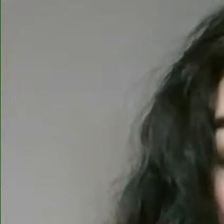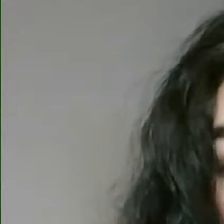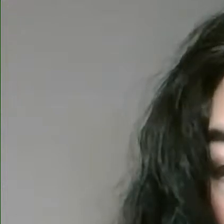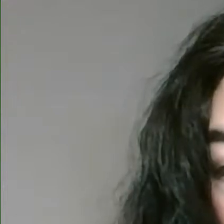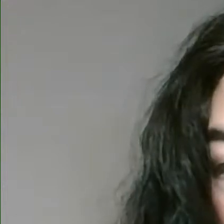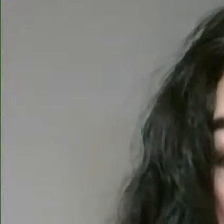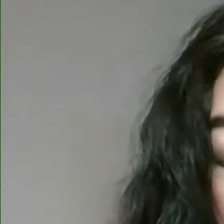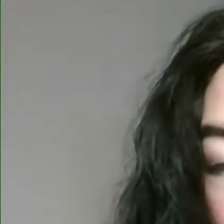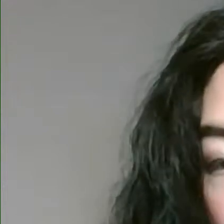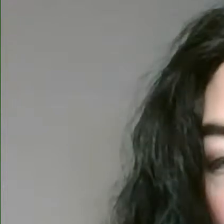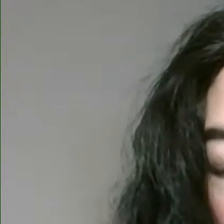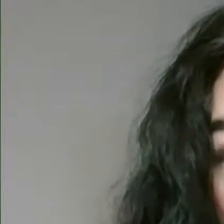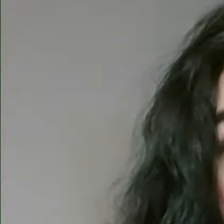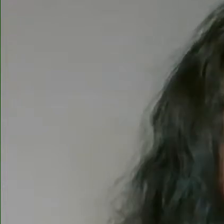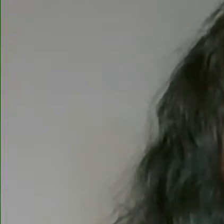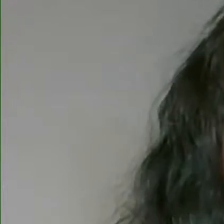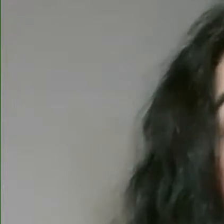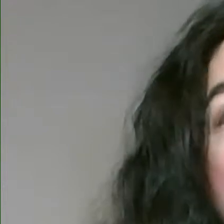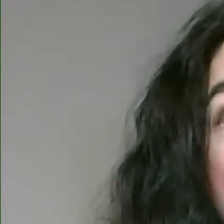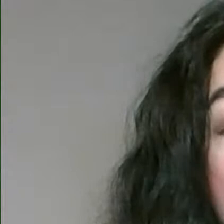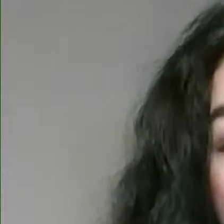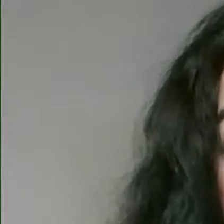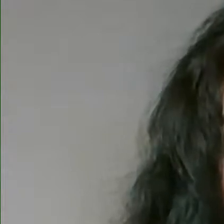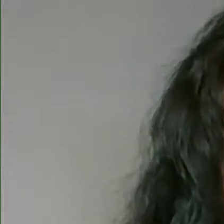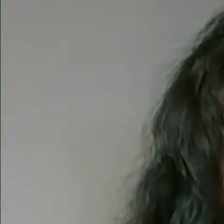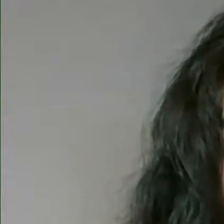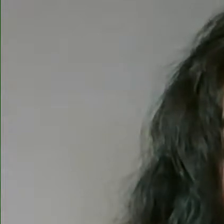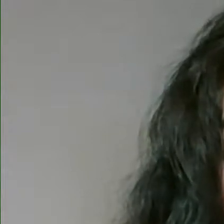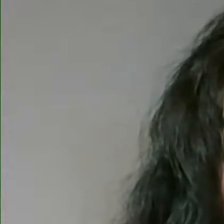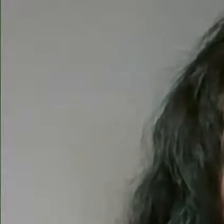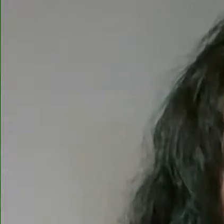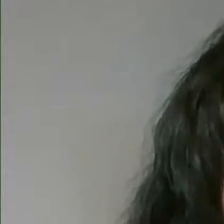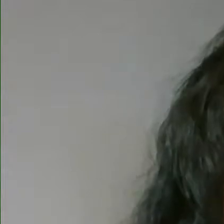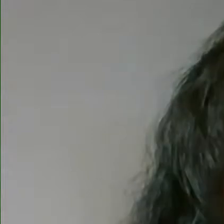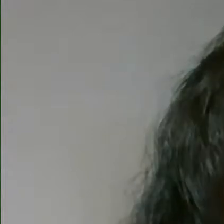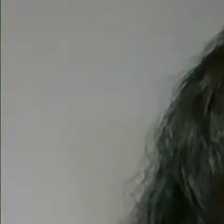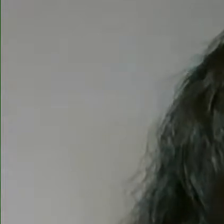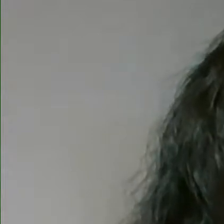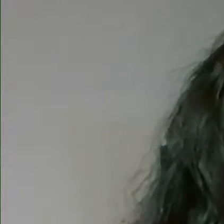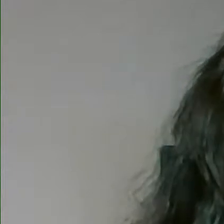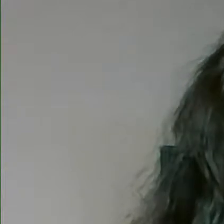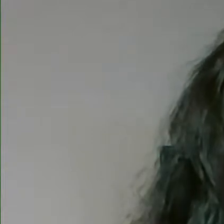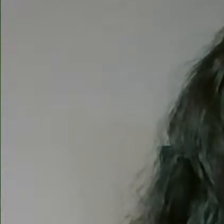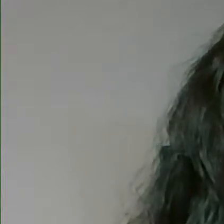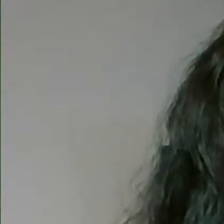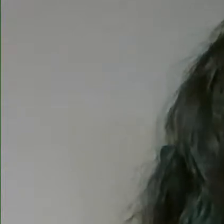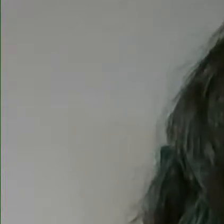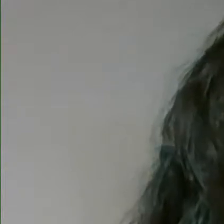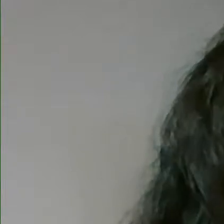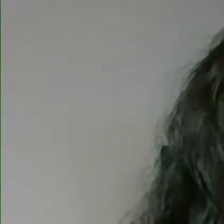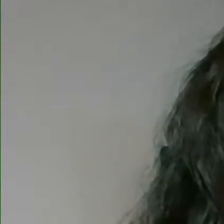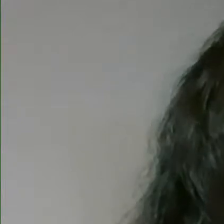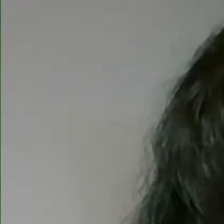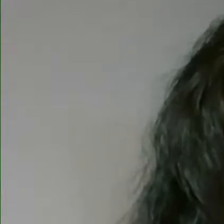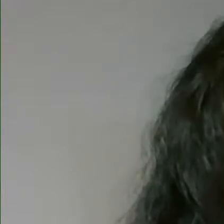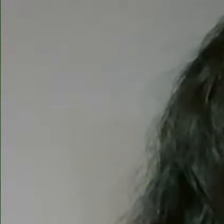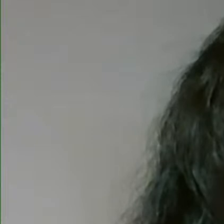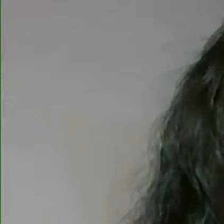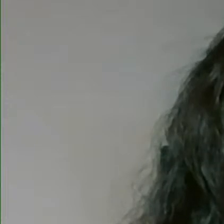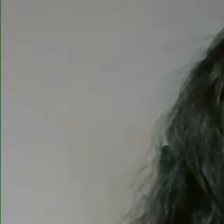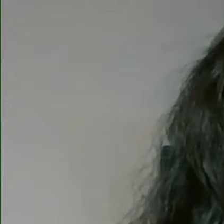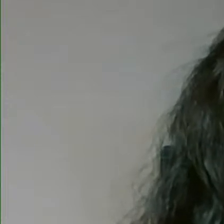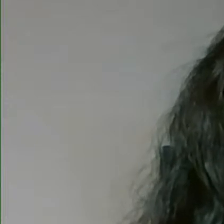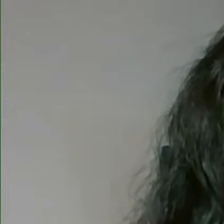you have such low numbers, it's easy to accidentally or inadvertently re-identify people. We have an obligation to protect